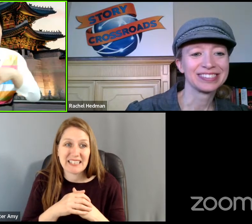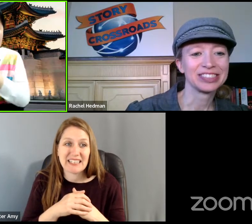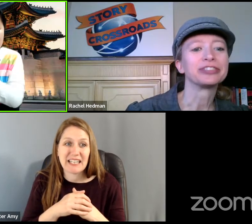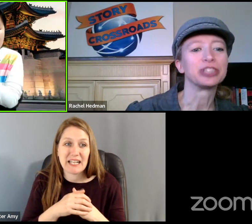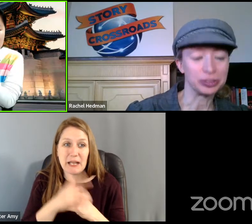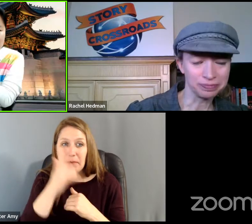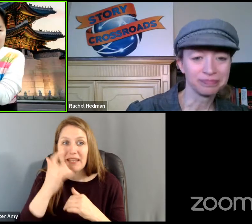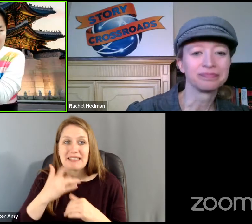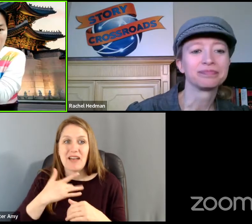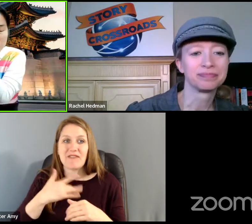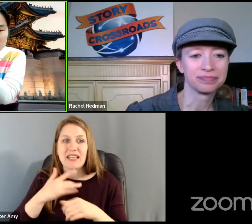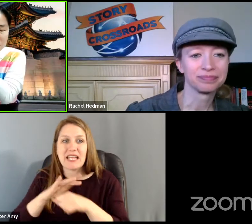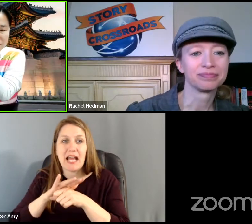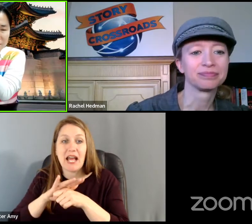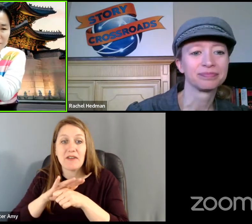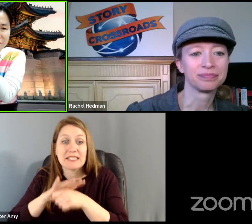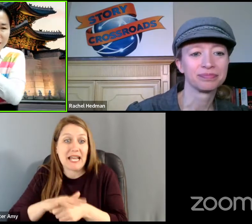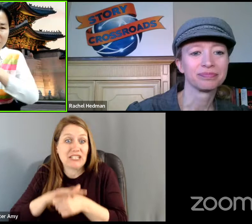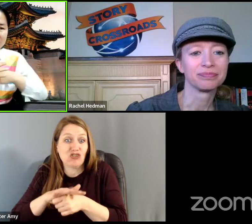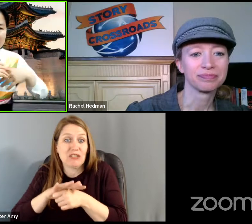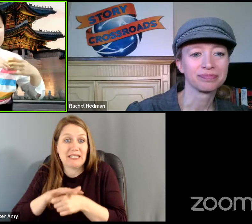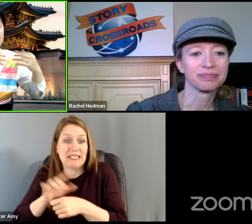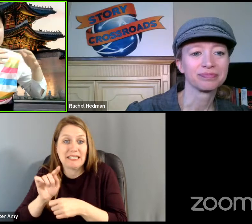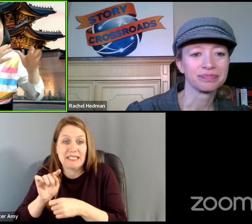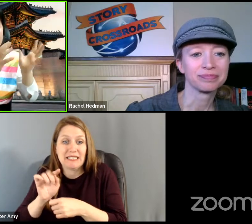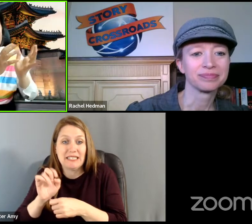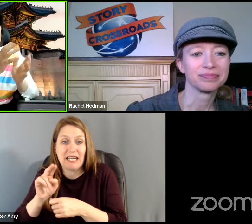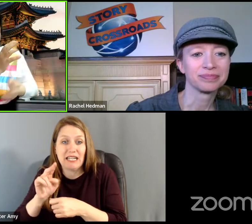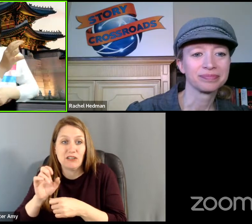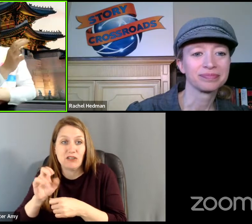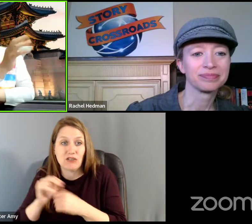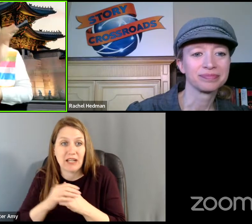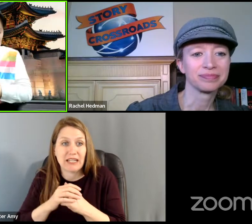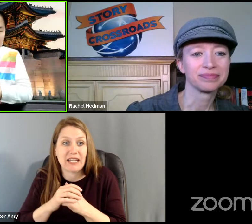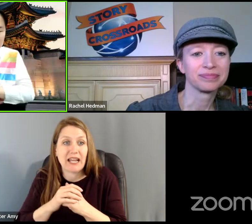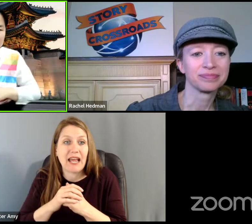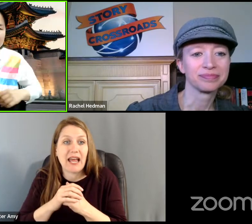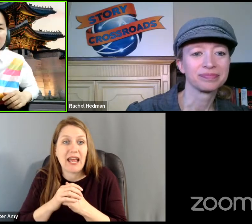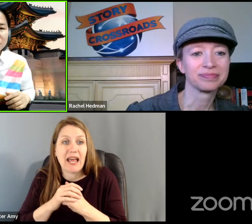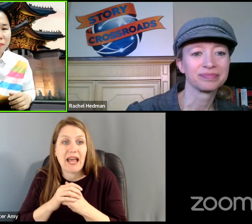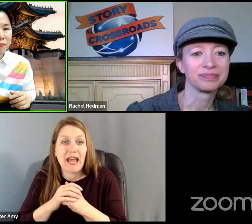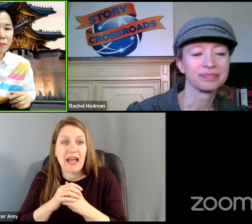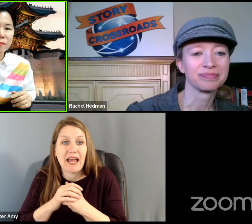tension up, and interest up.